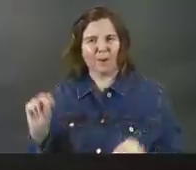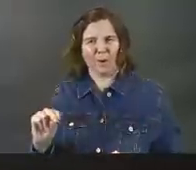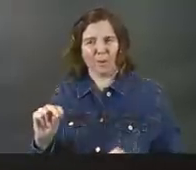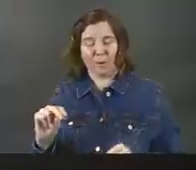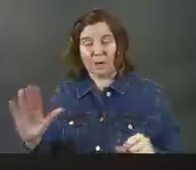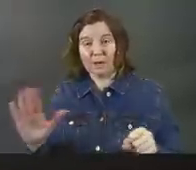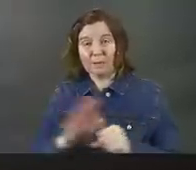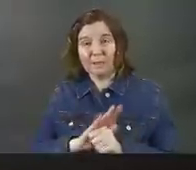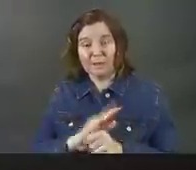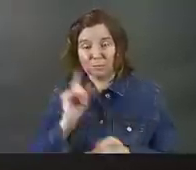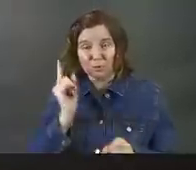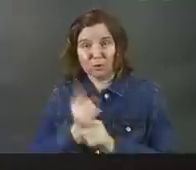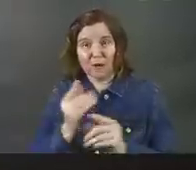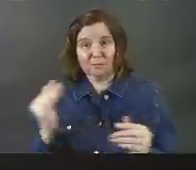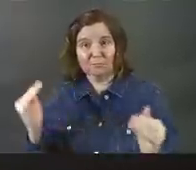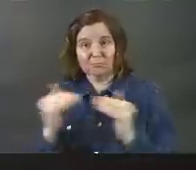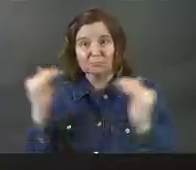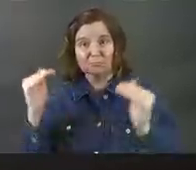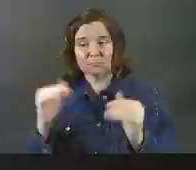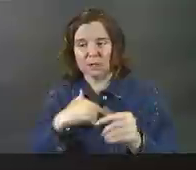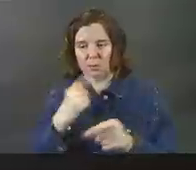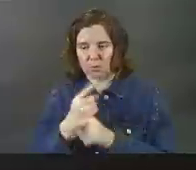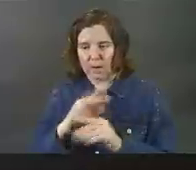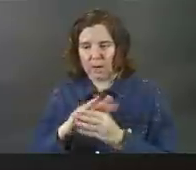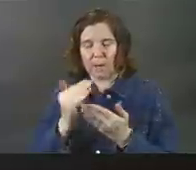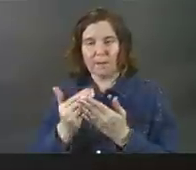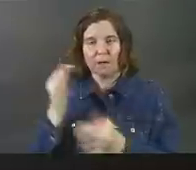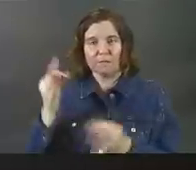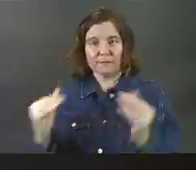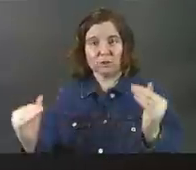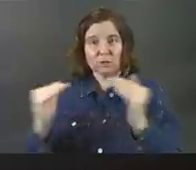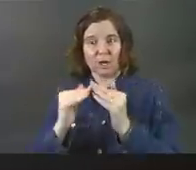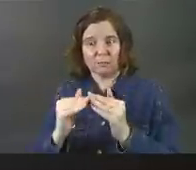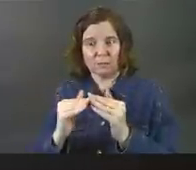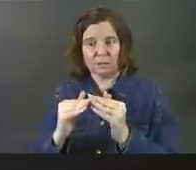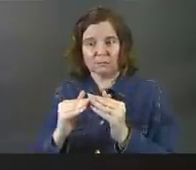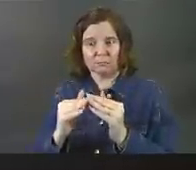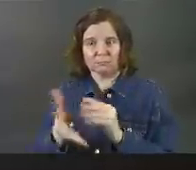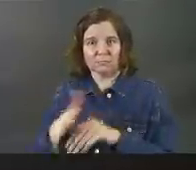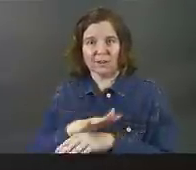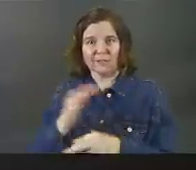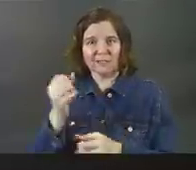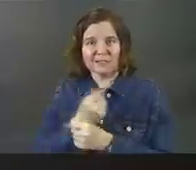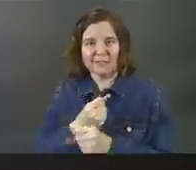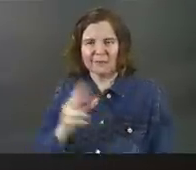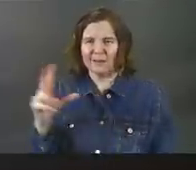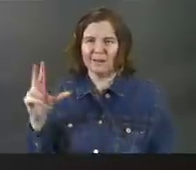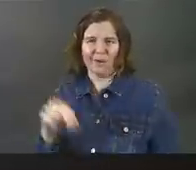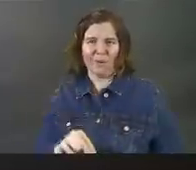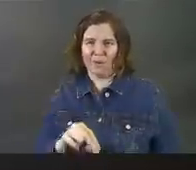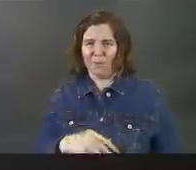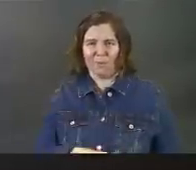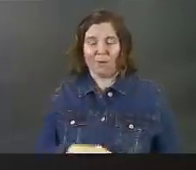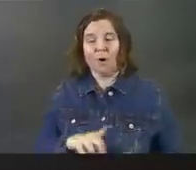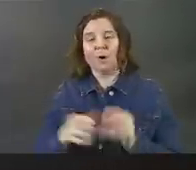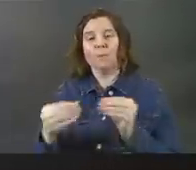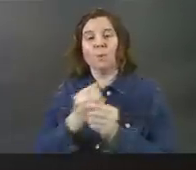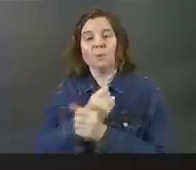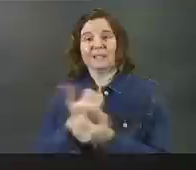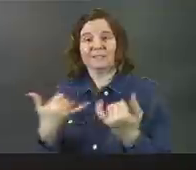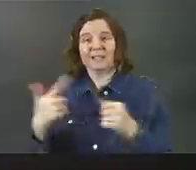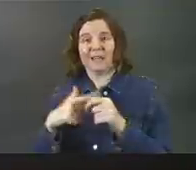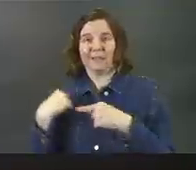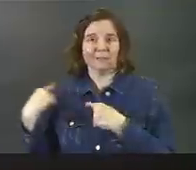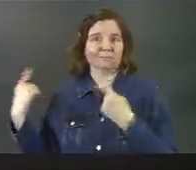it been completely made right? Has the right amount of justice been brought down upon slavery? No. Also, there's more slaves today